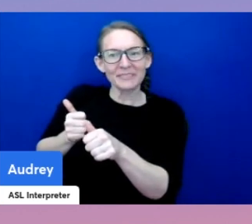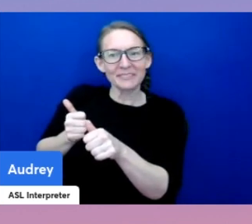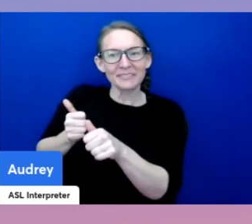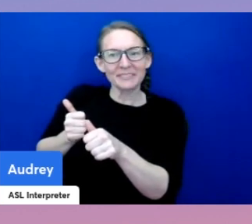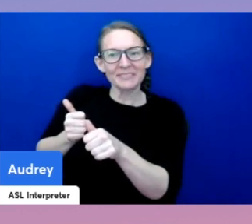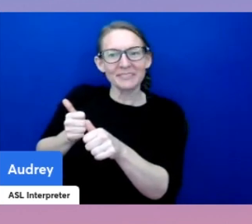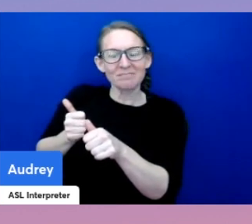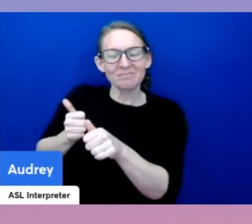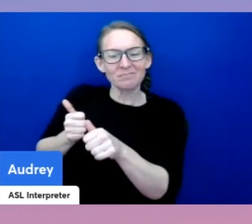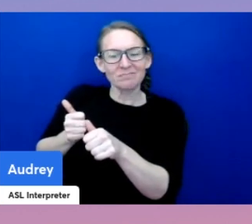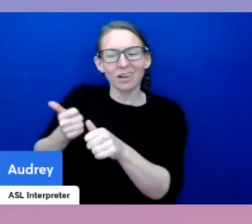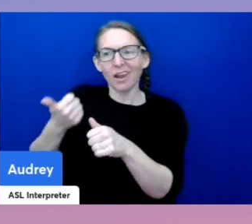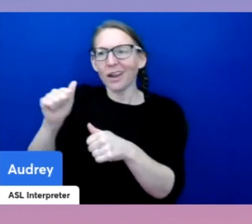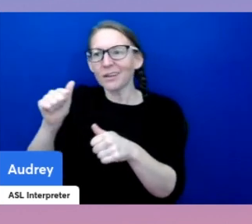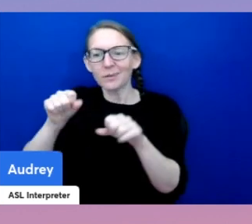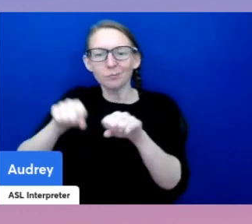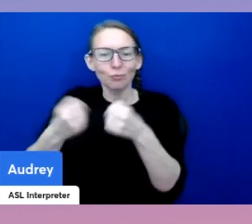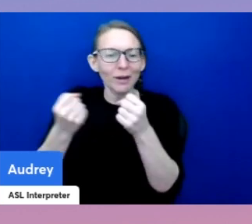the breaking changes or